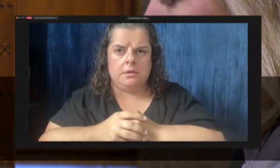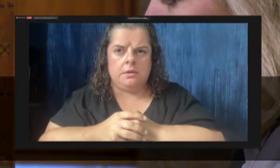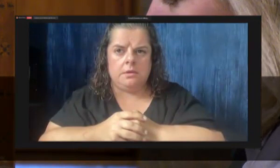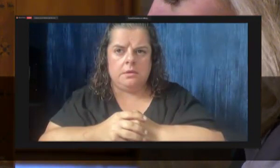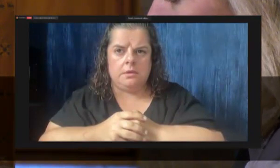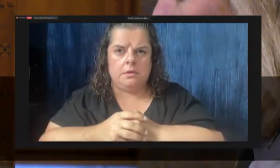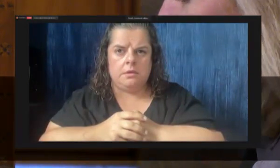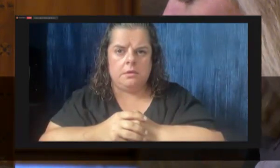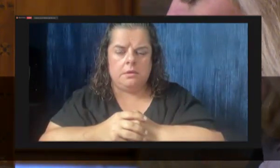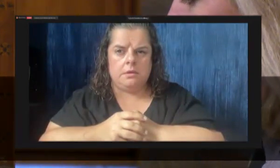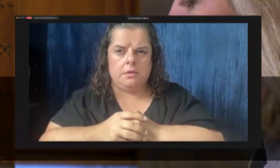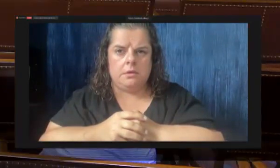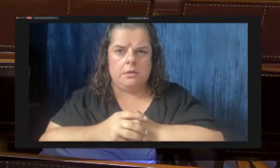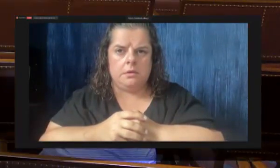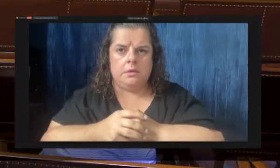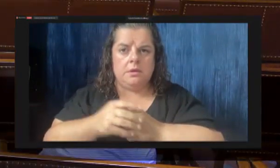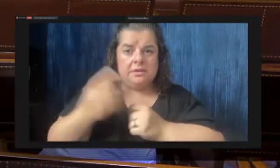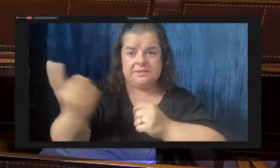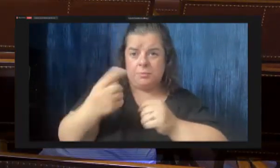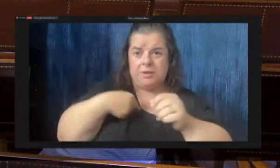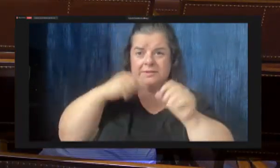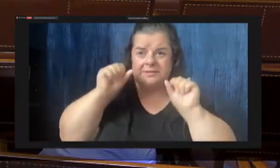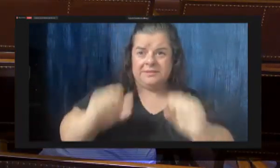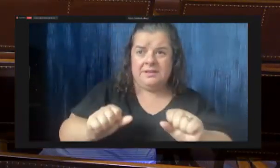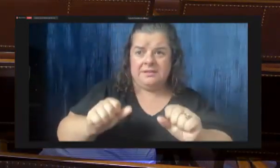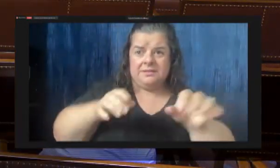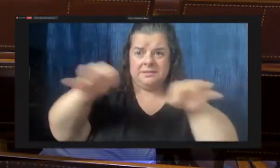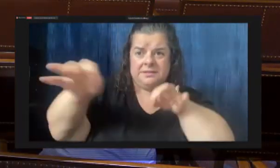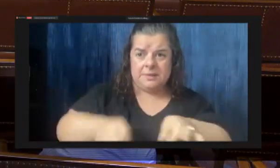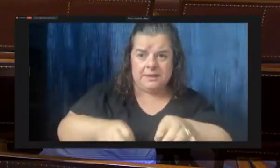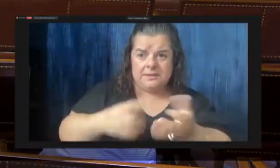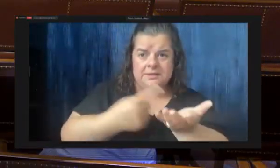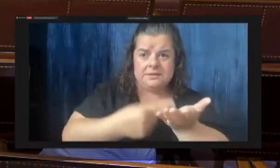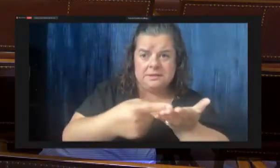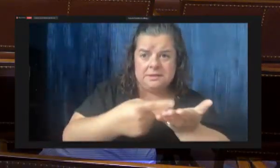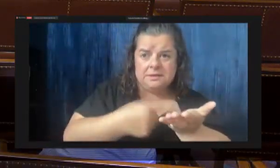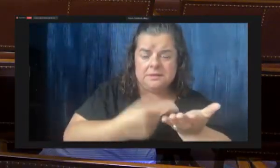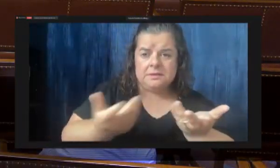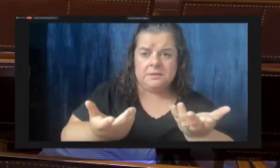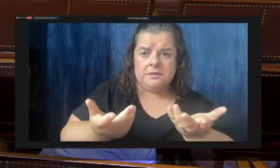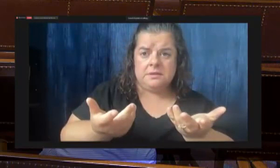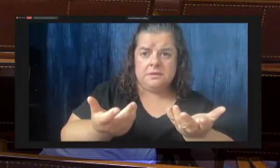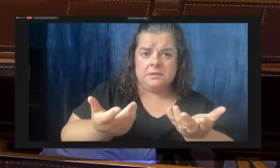Yeah. Is there someone who can walk us the through the changes? The solicitor's here. Maybe we can have her